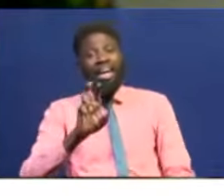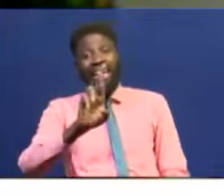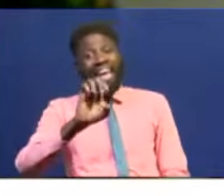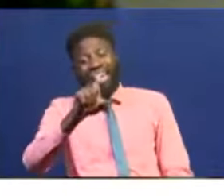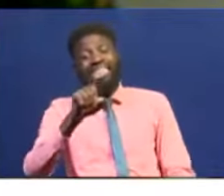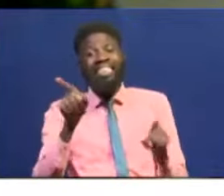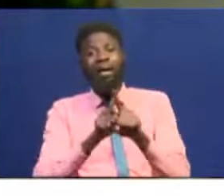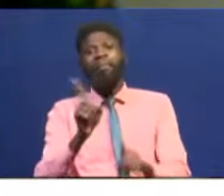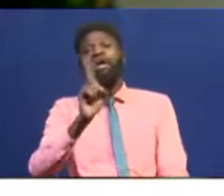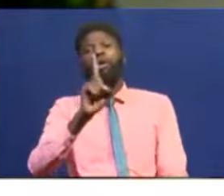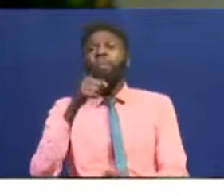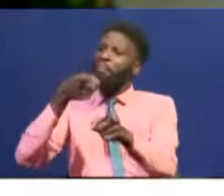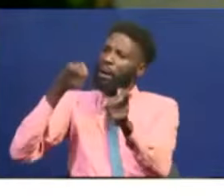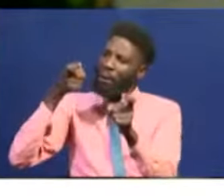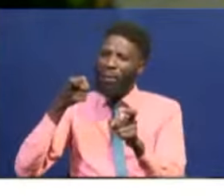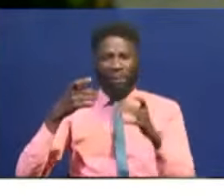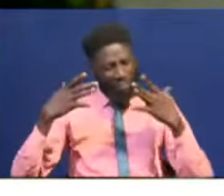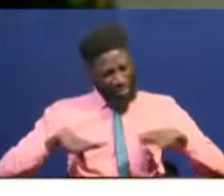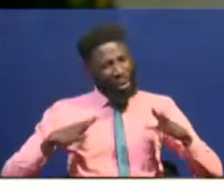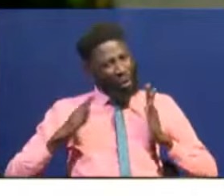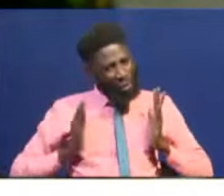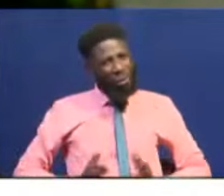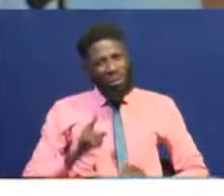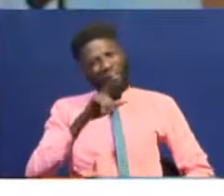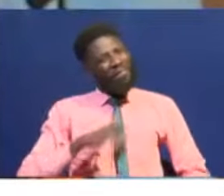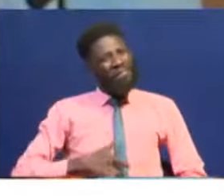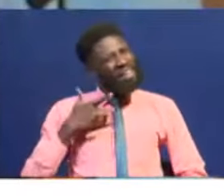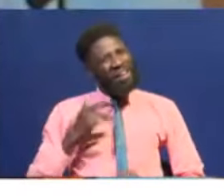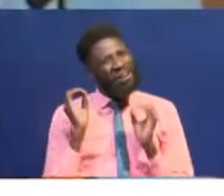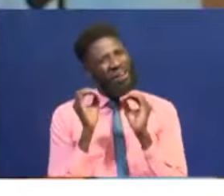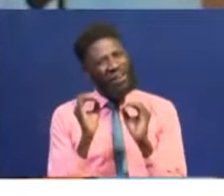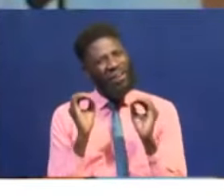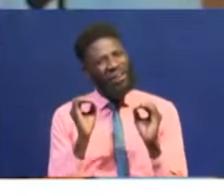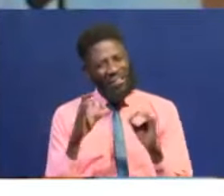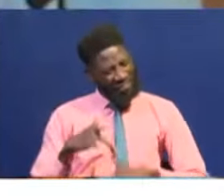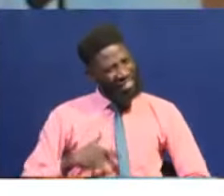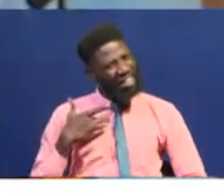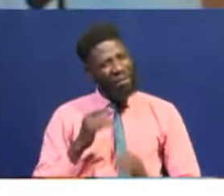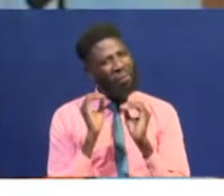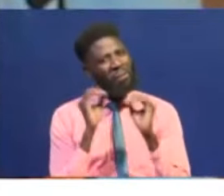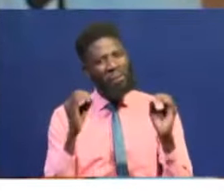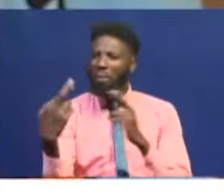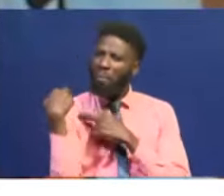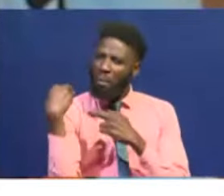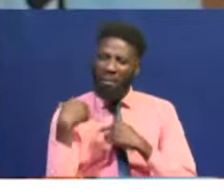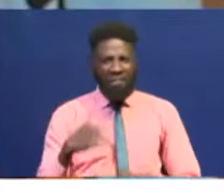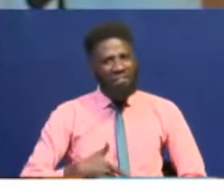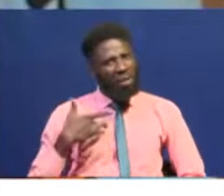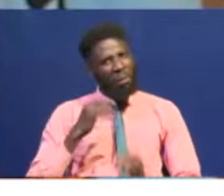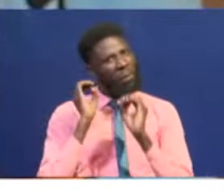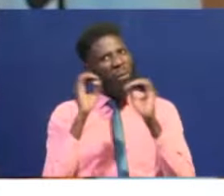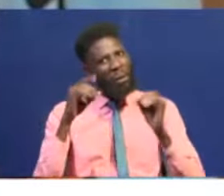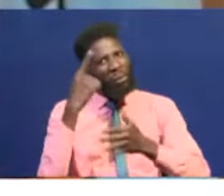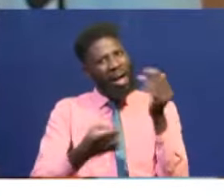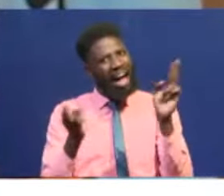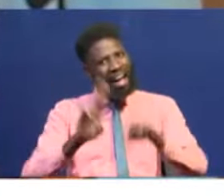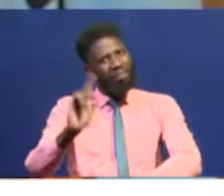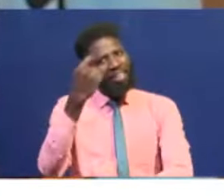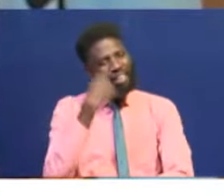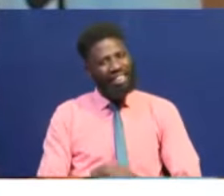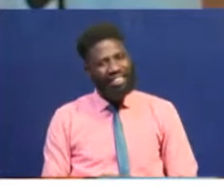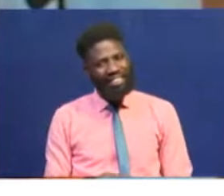Nairobi. And these are real human beings. Don't you feel a sense of responsibility for what is going on in the